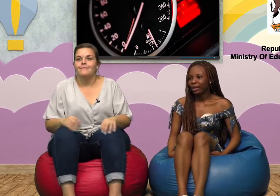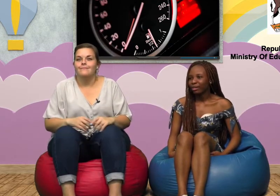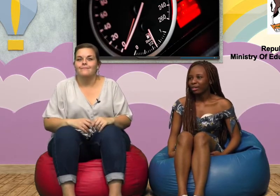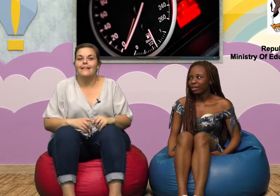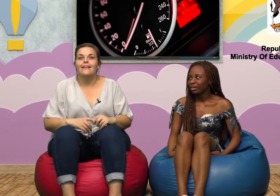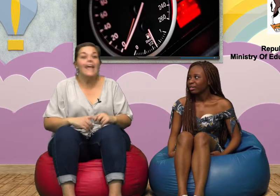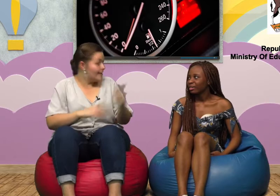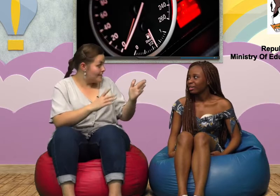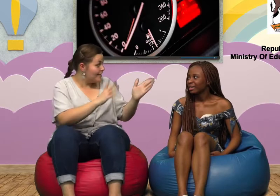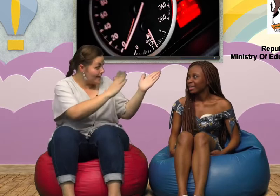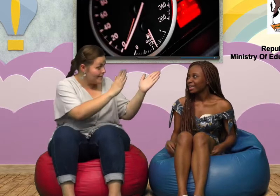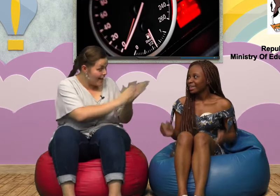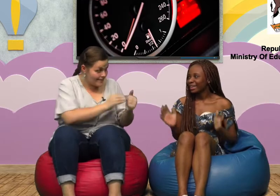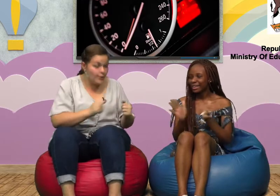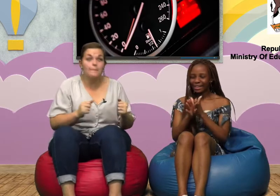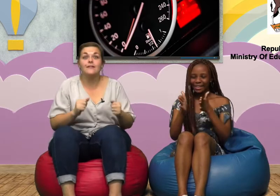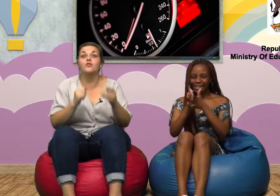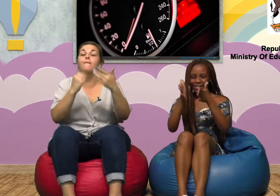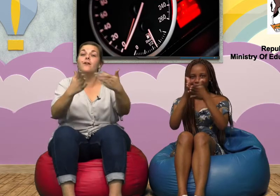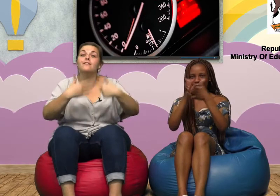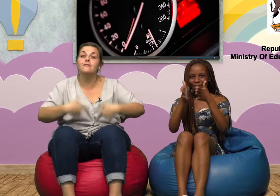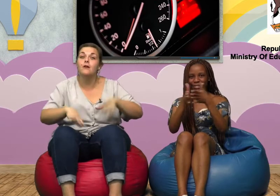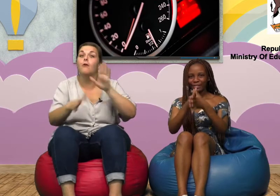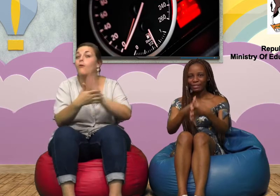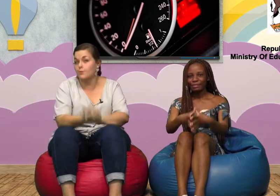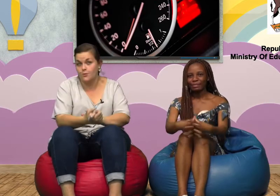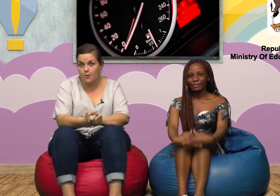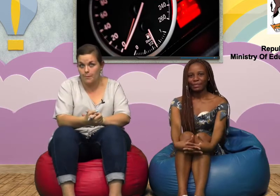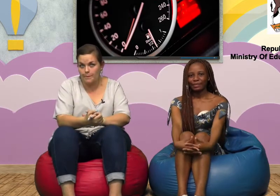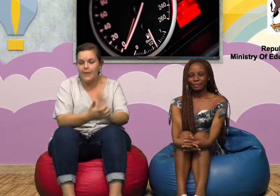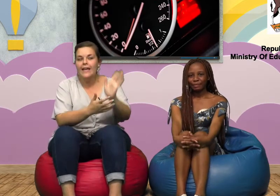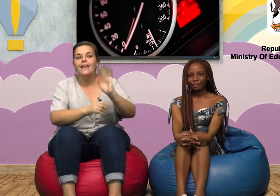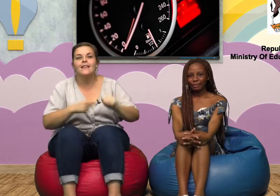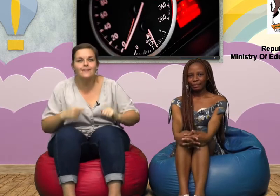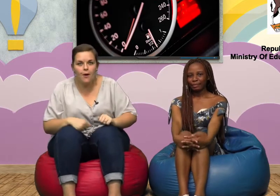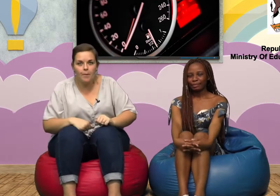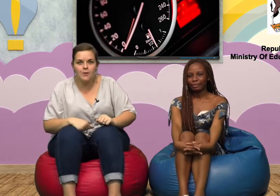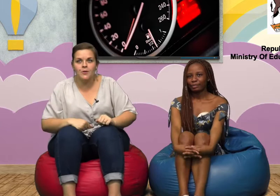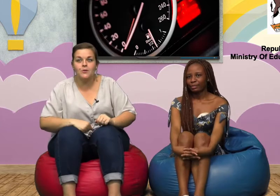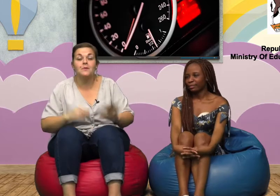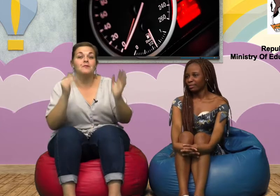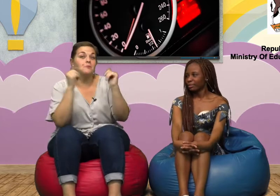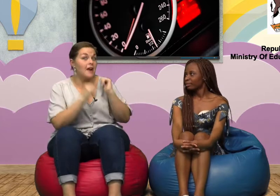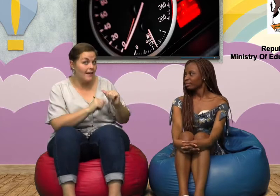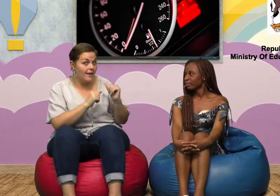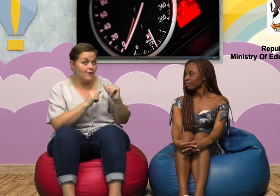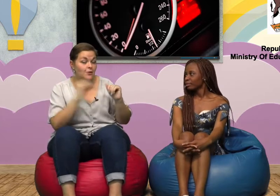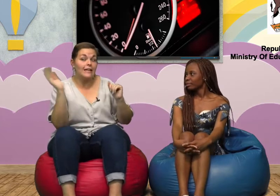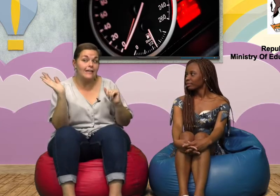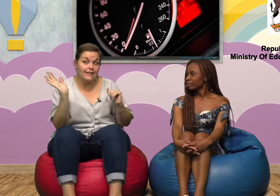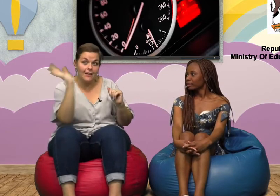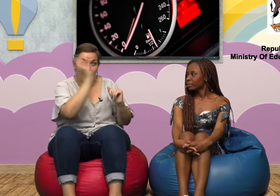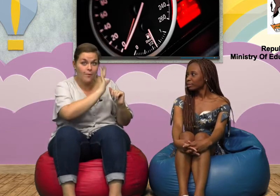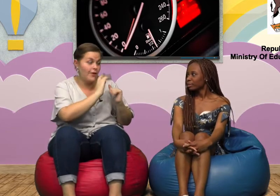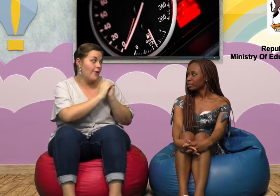Pedal? Yes Yes Yes You can press it to go faster Slower Or to stop This car part You use when it's raining To